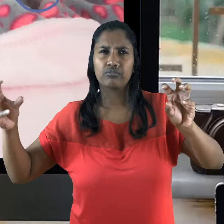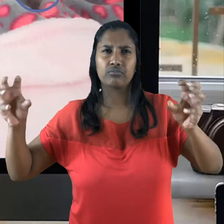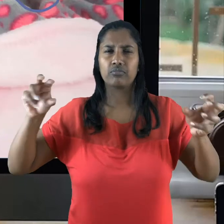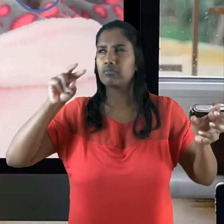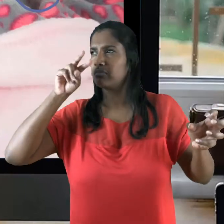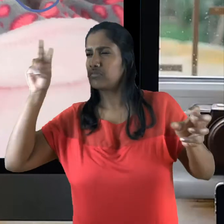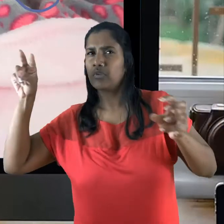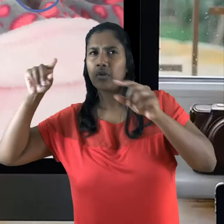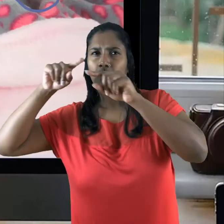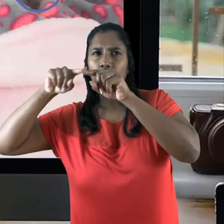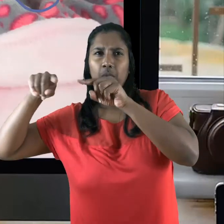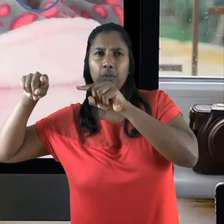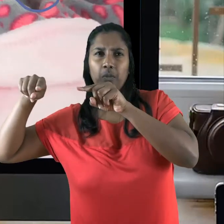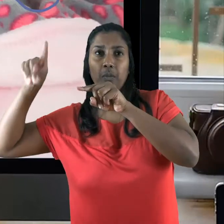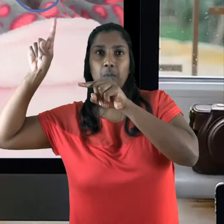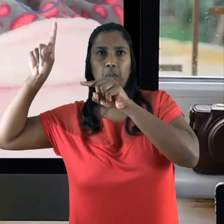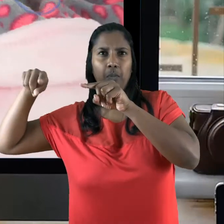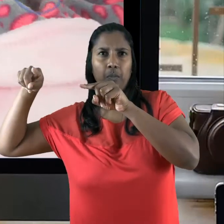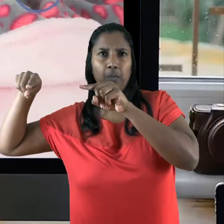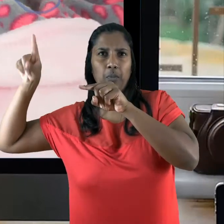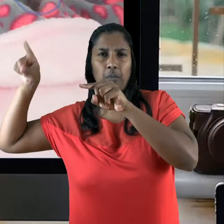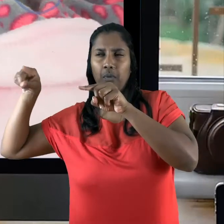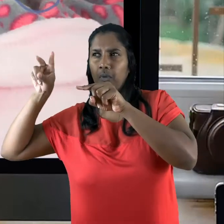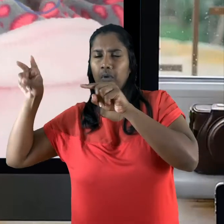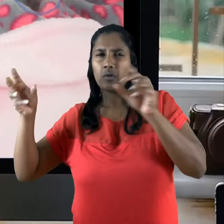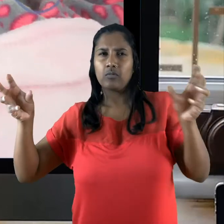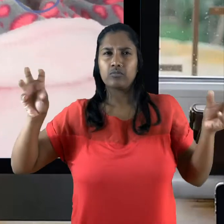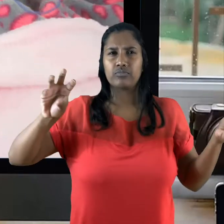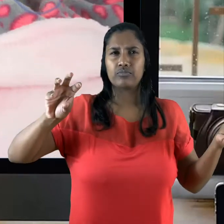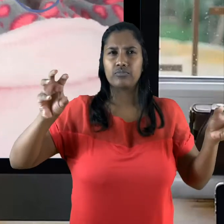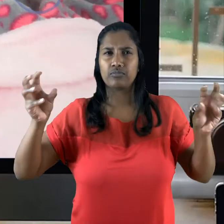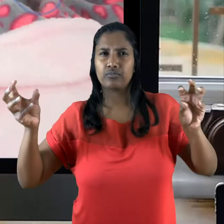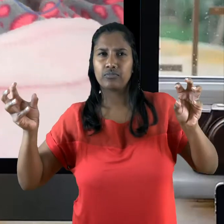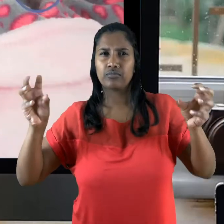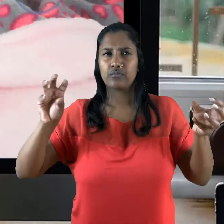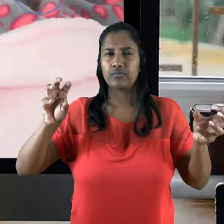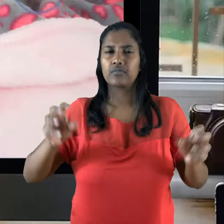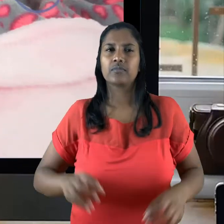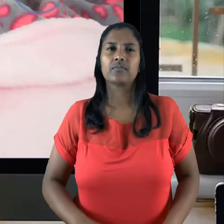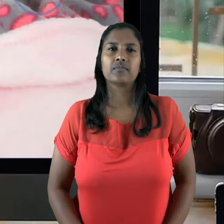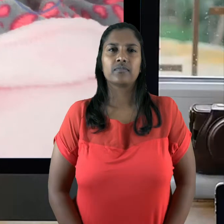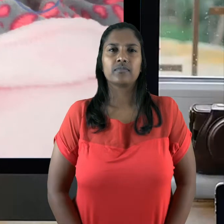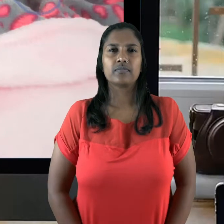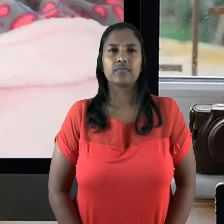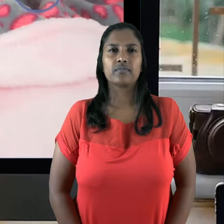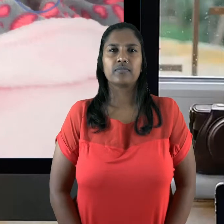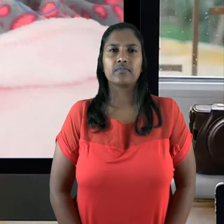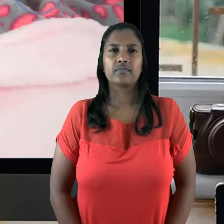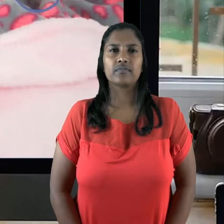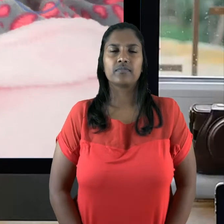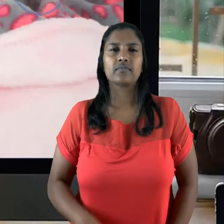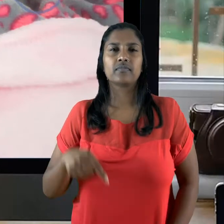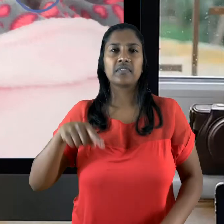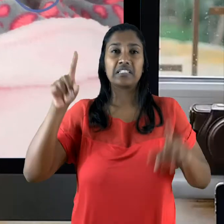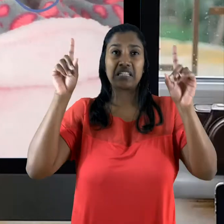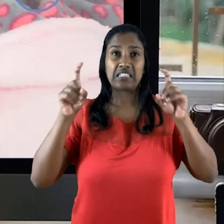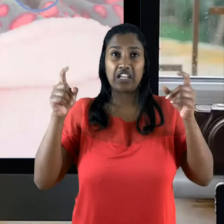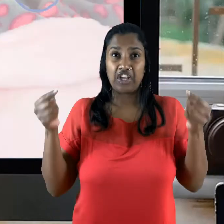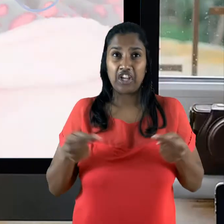see, on the computer, the ear's response to those signals. This test does not hurt. Not at